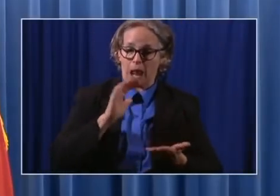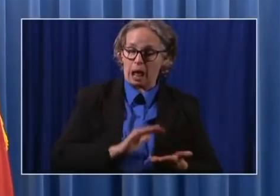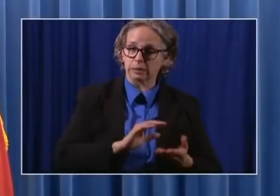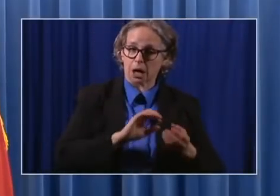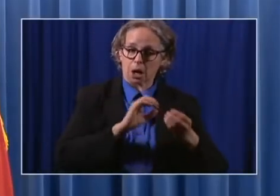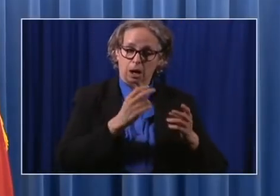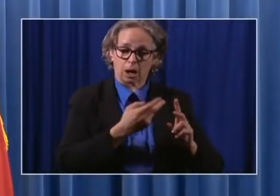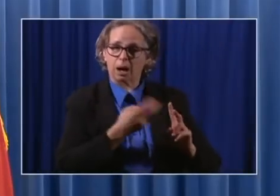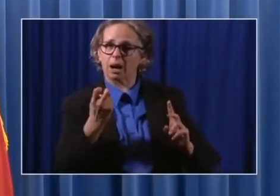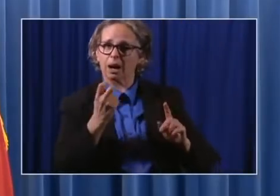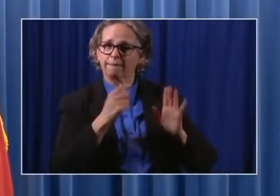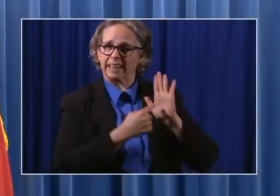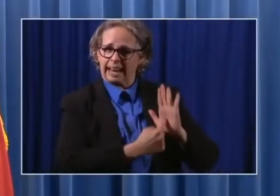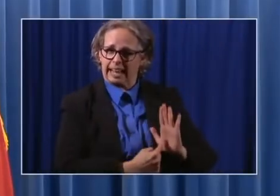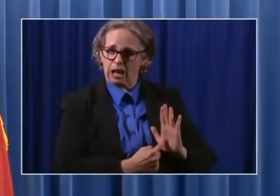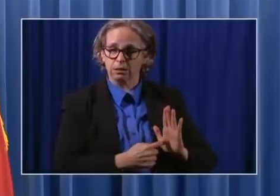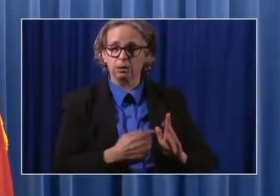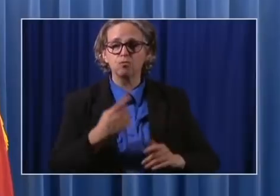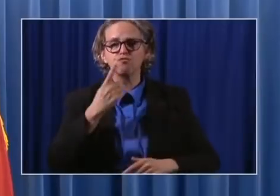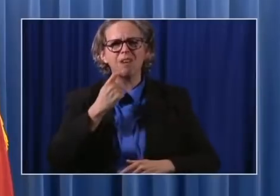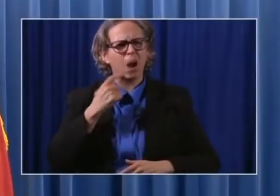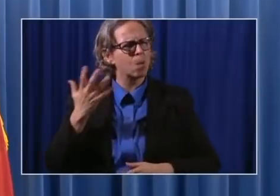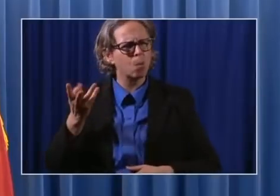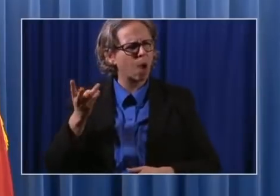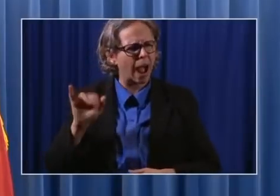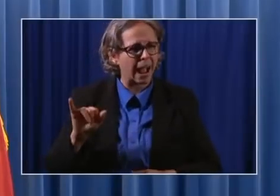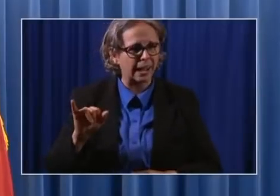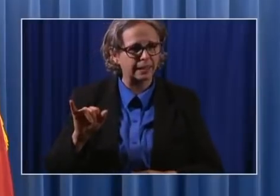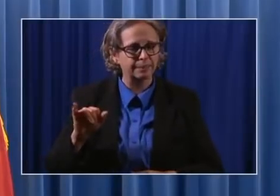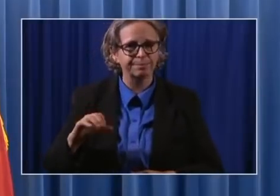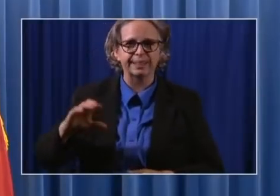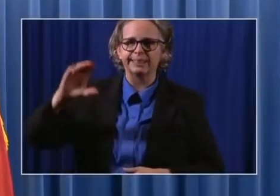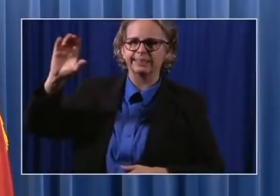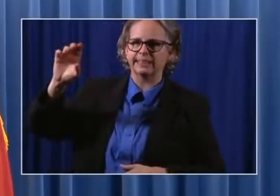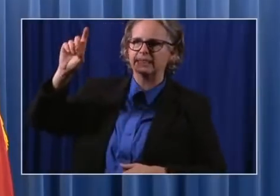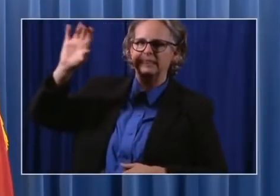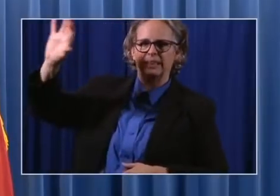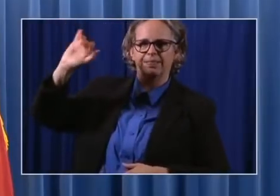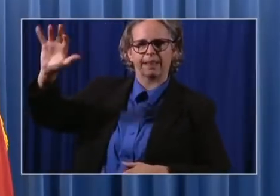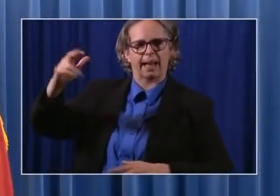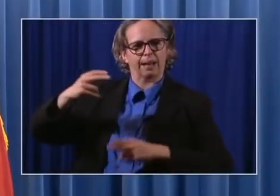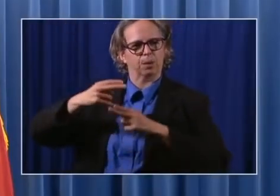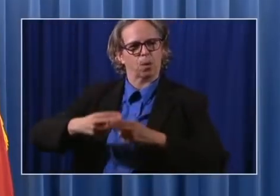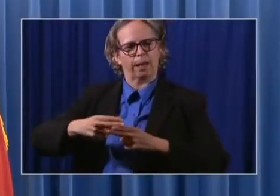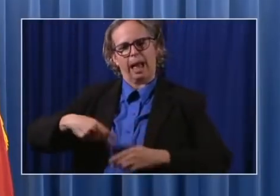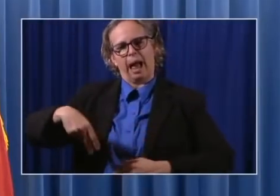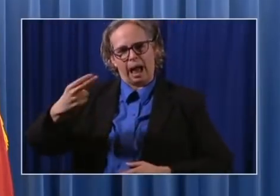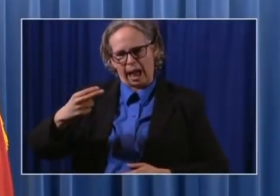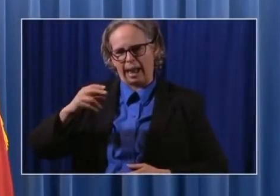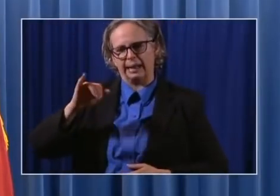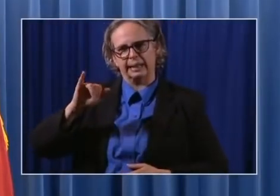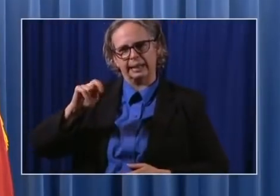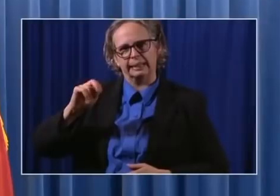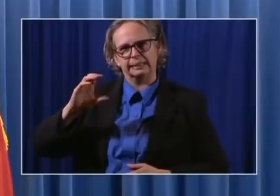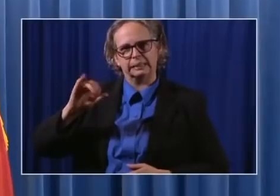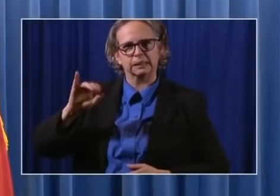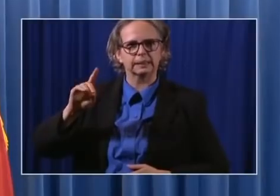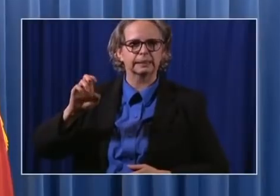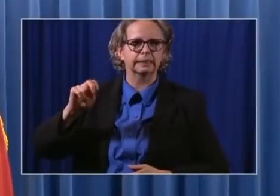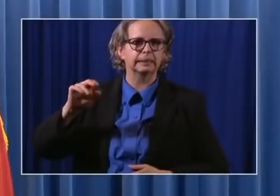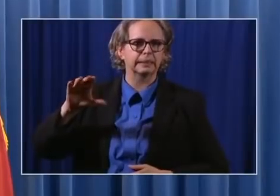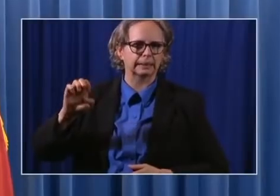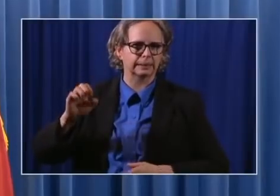that they exceed the CDC guidelines for high incidence of COVID. and they exceed it by, as you'll see,